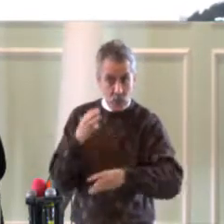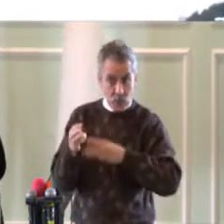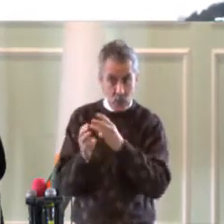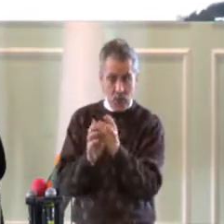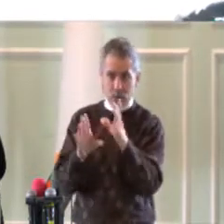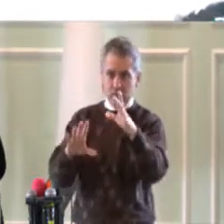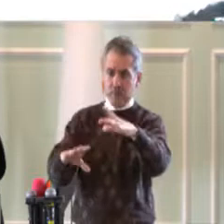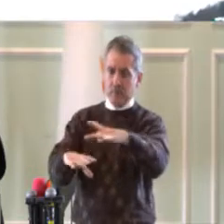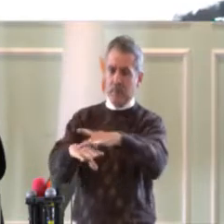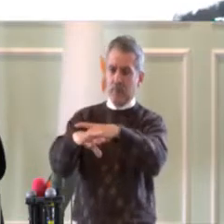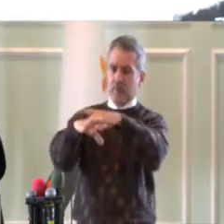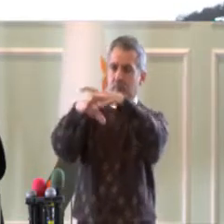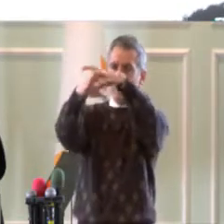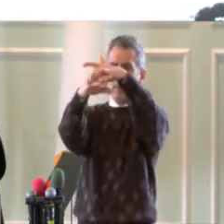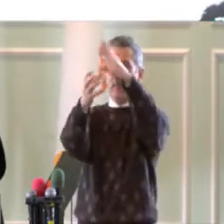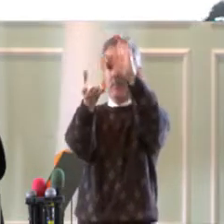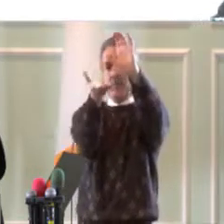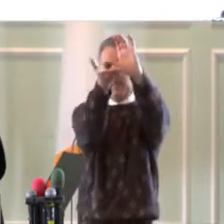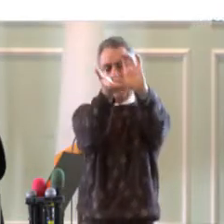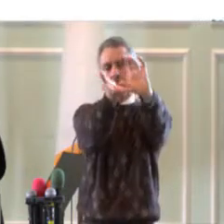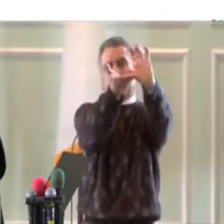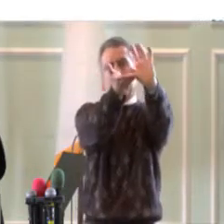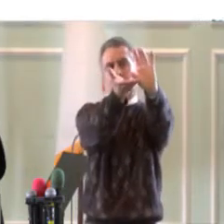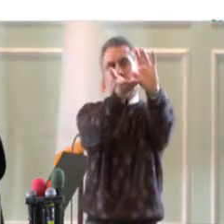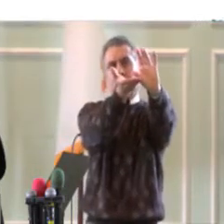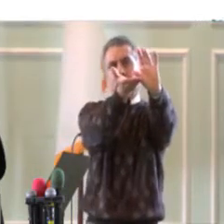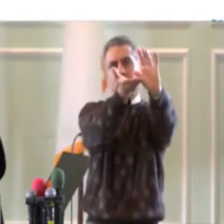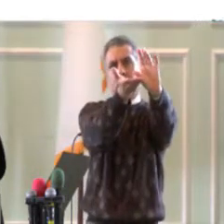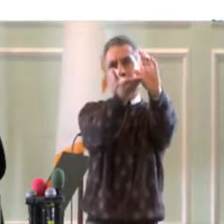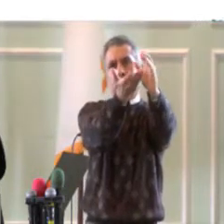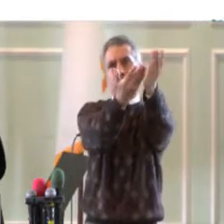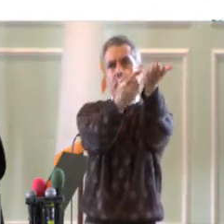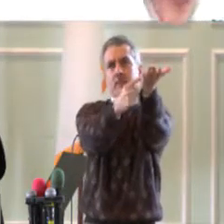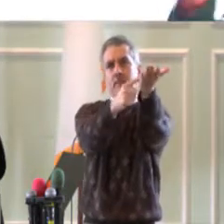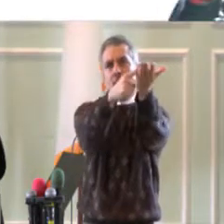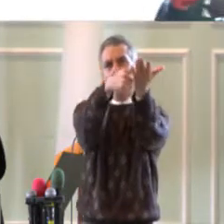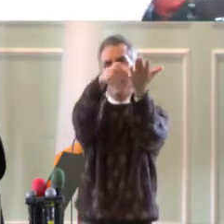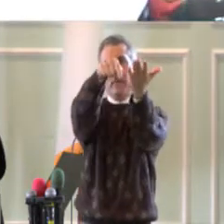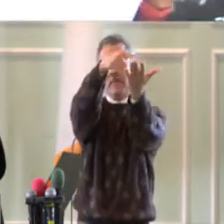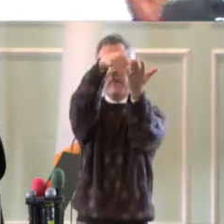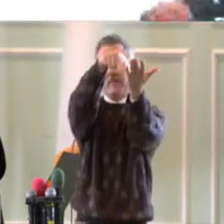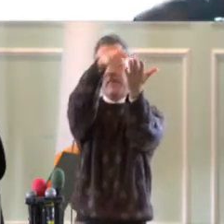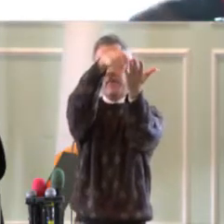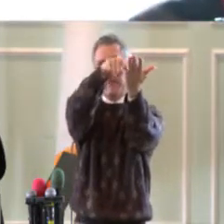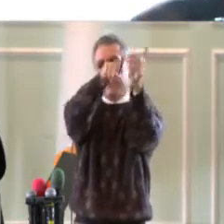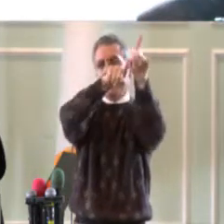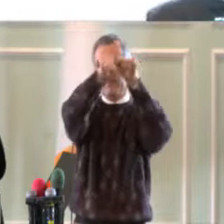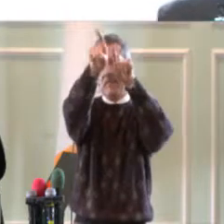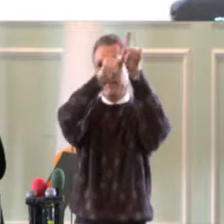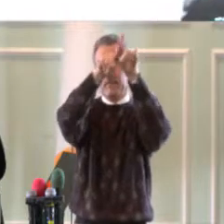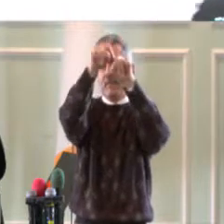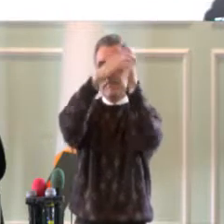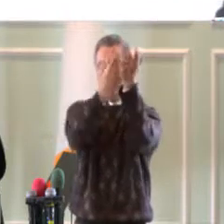orbit, if God who made this universe, if God who placed the stars in their orbits,